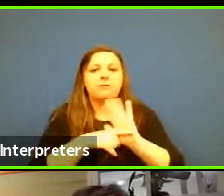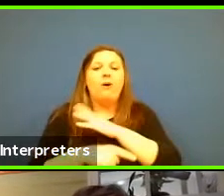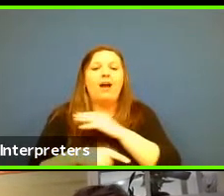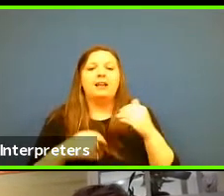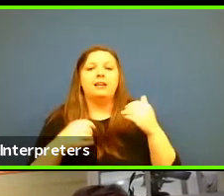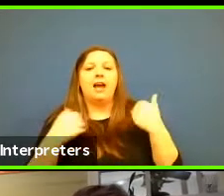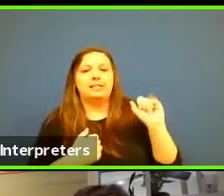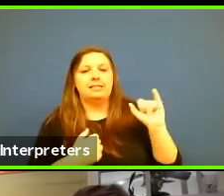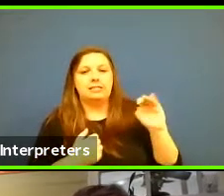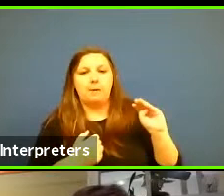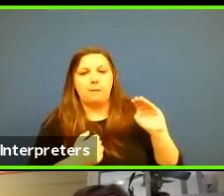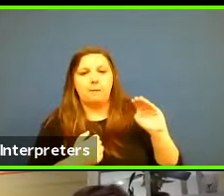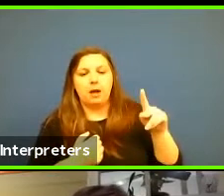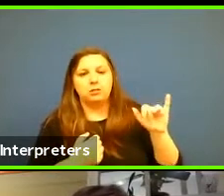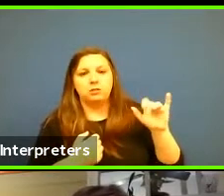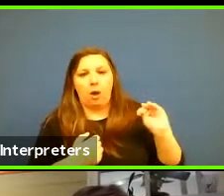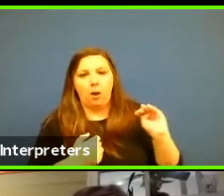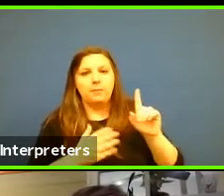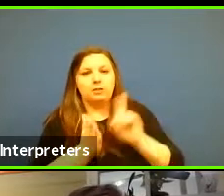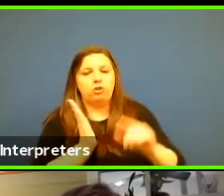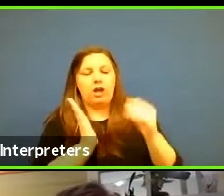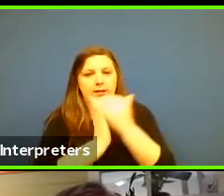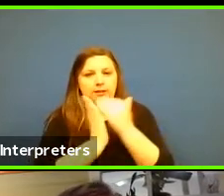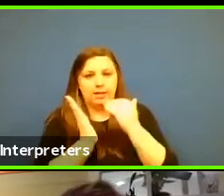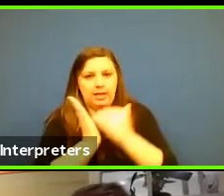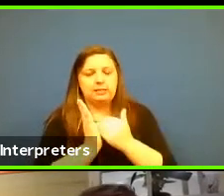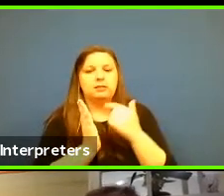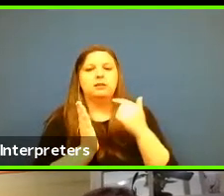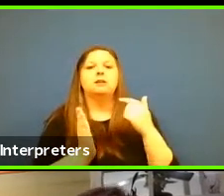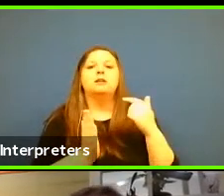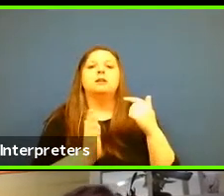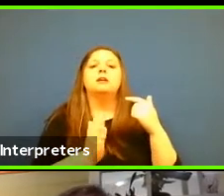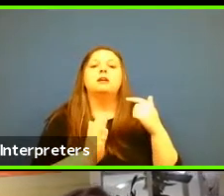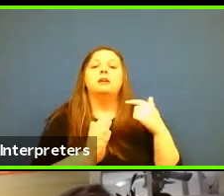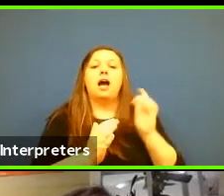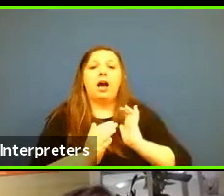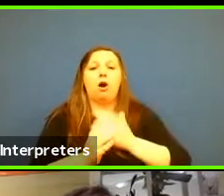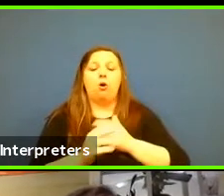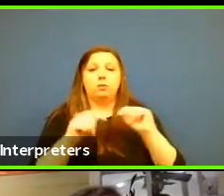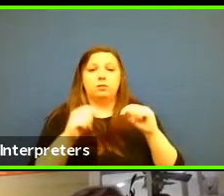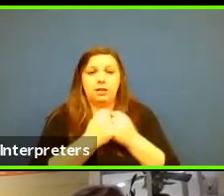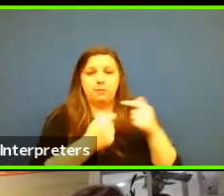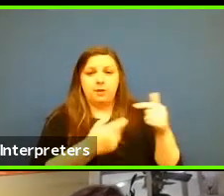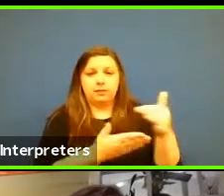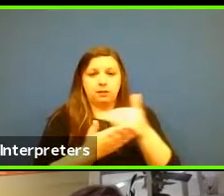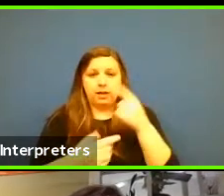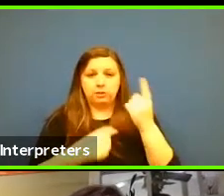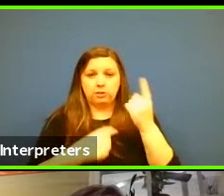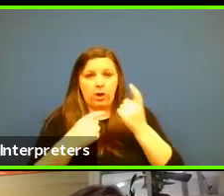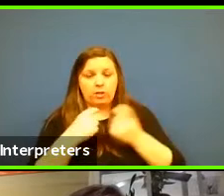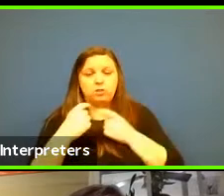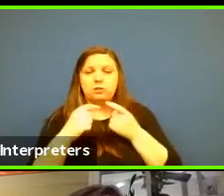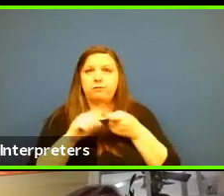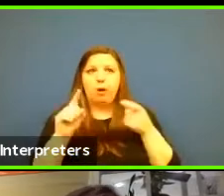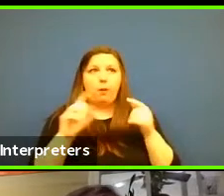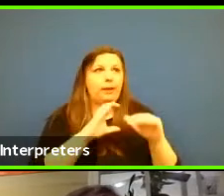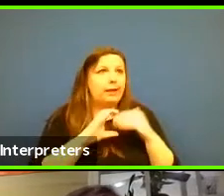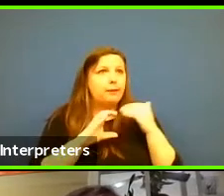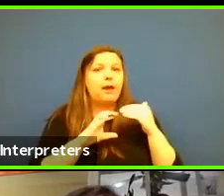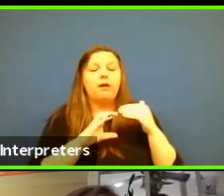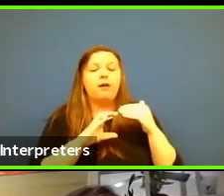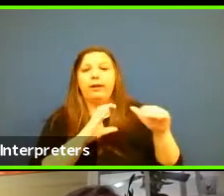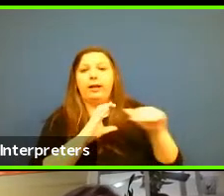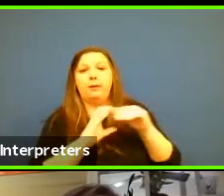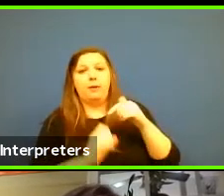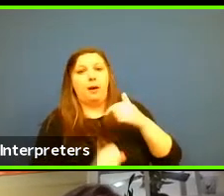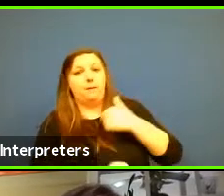a team is collected questions that have come into us via either just emails to me and you